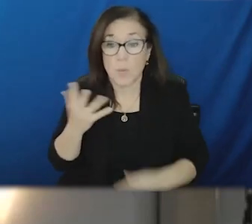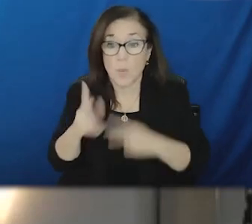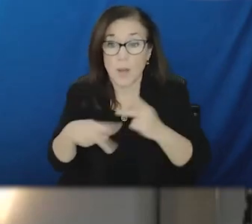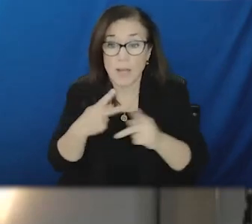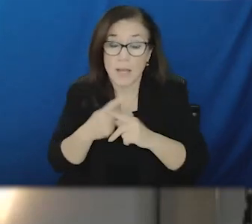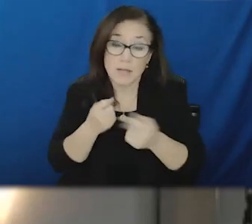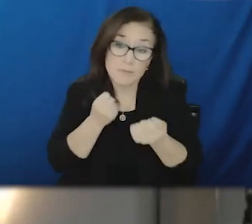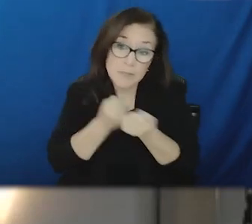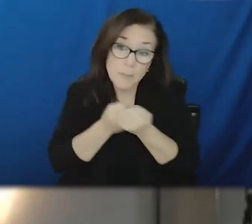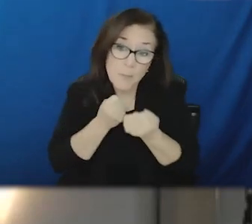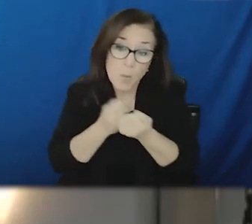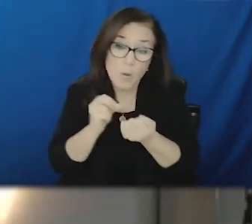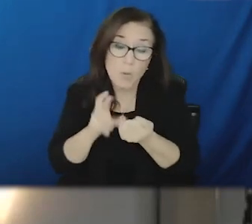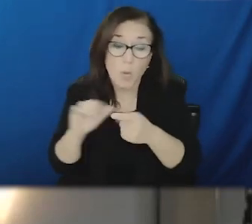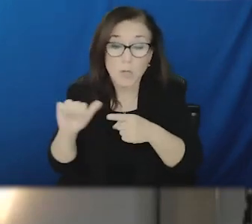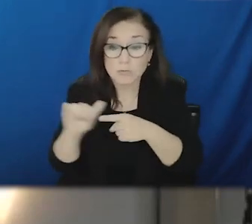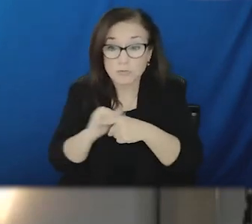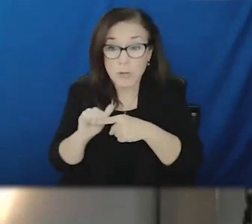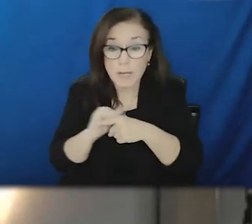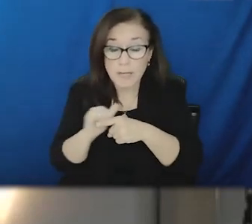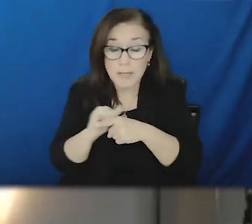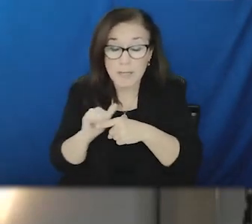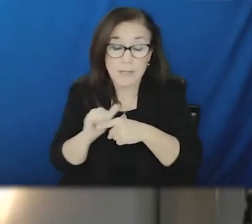special education paraprofessionals?